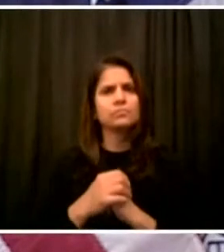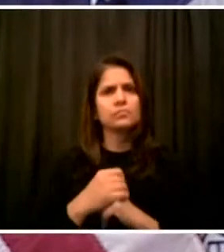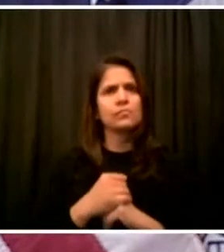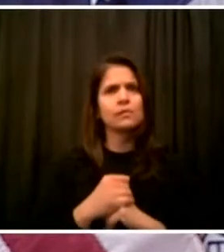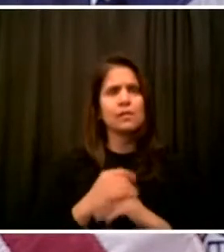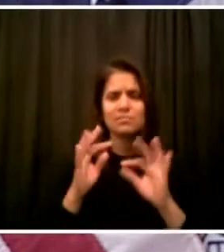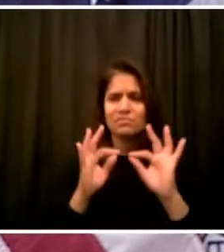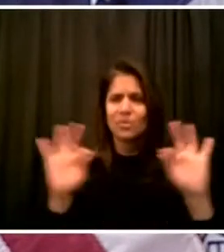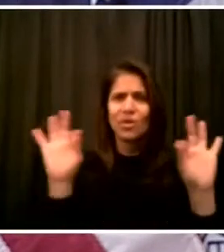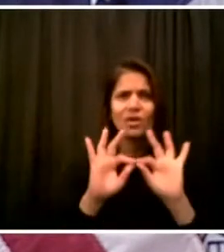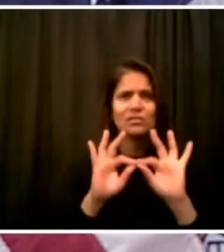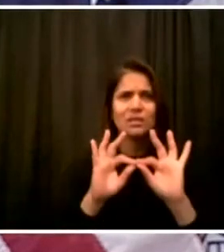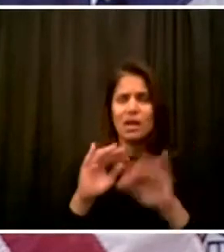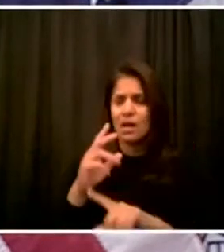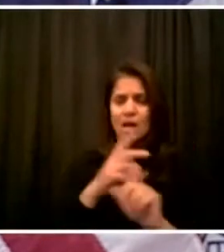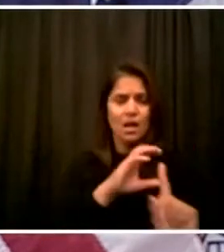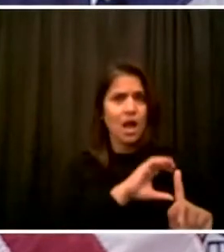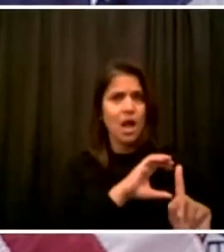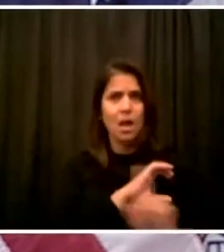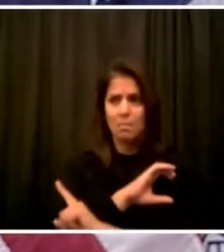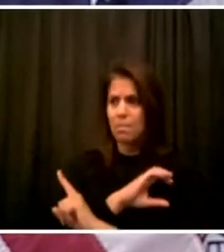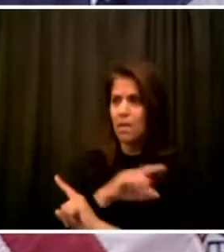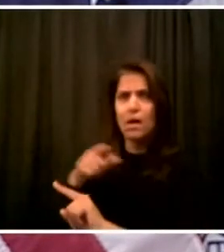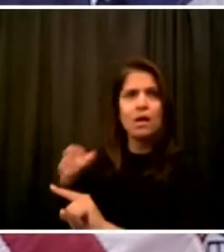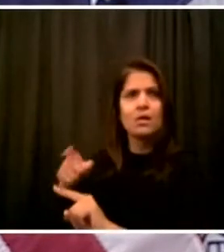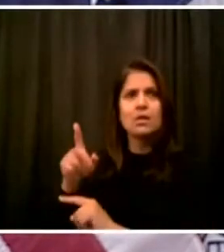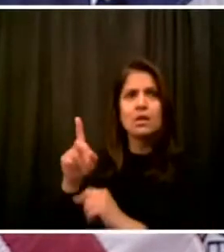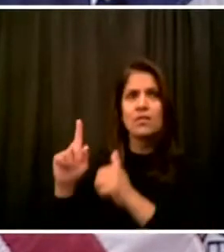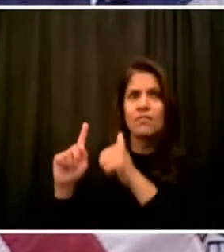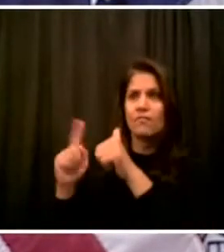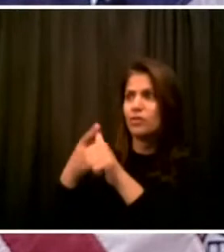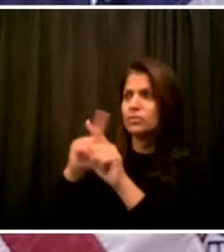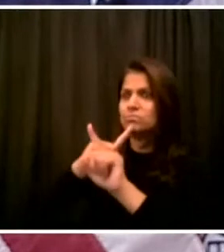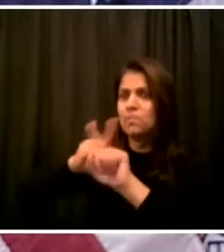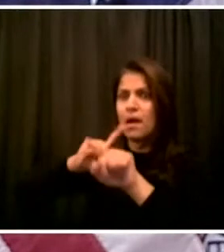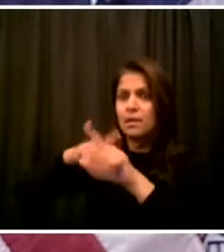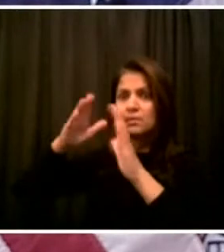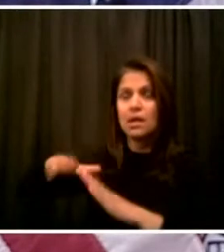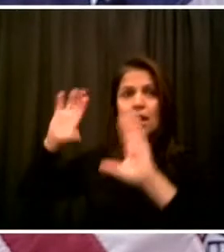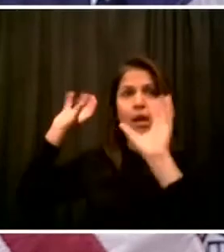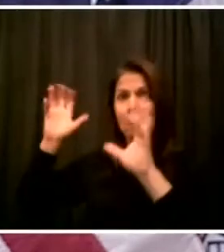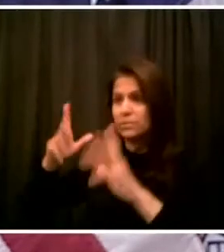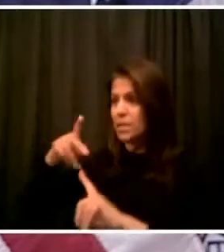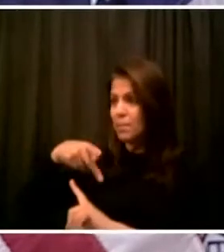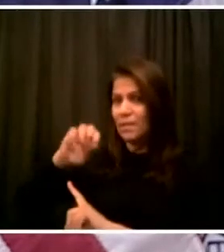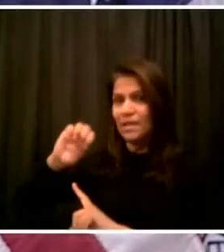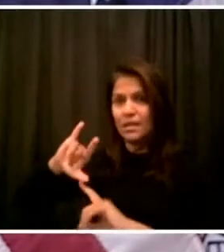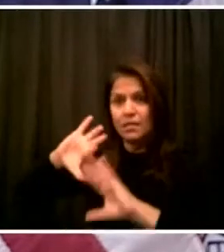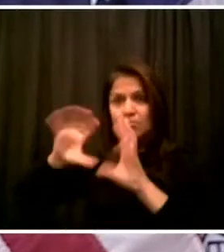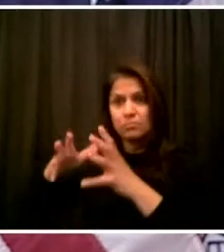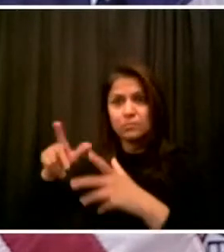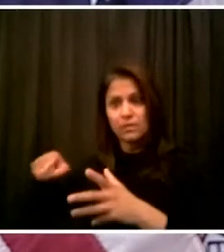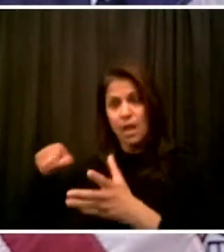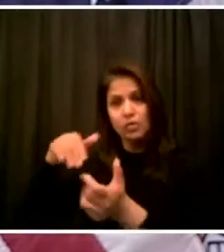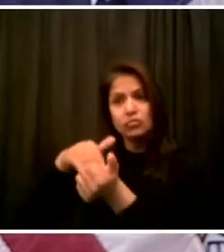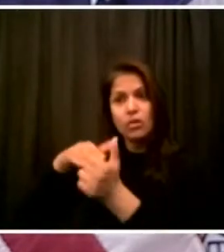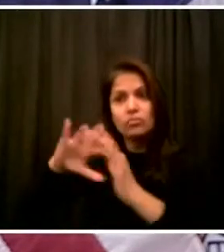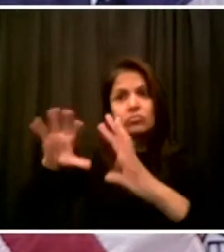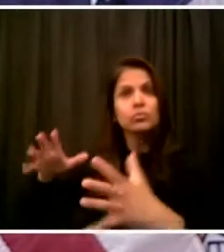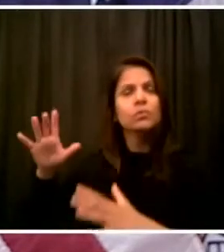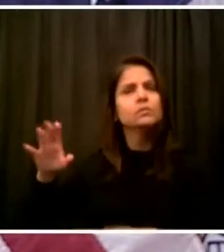here. We said from the very beginning that all of those who were serving at the front lines needed to be